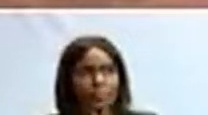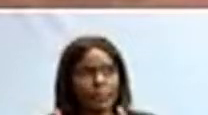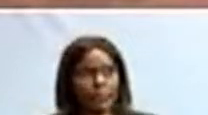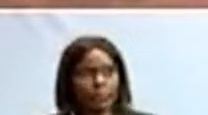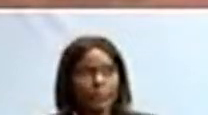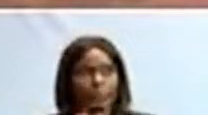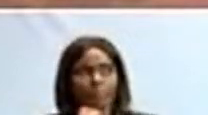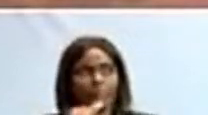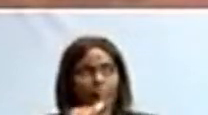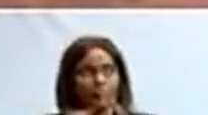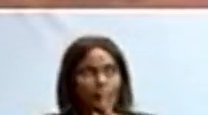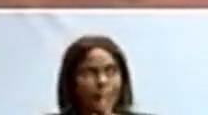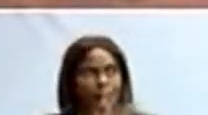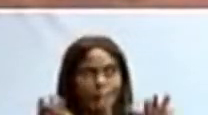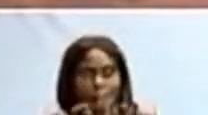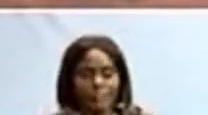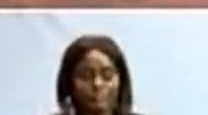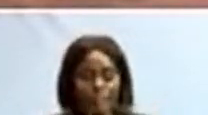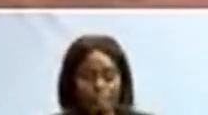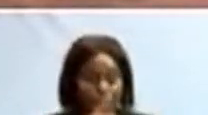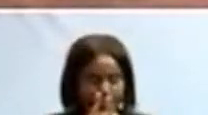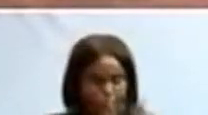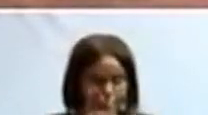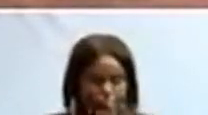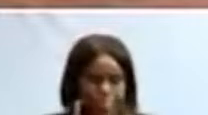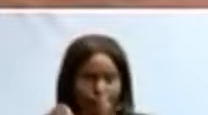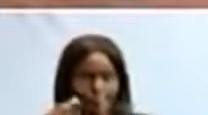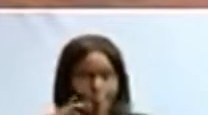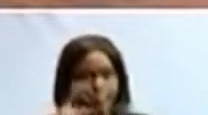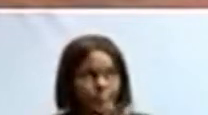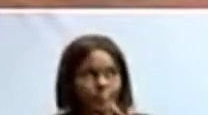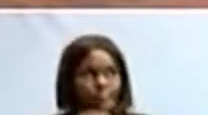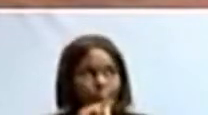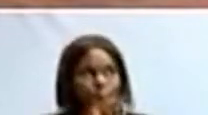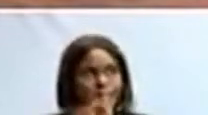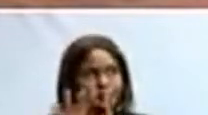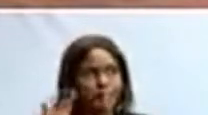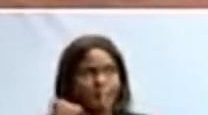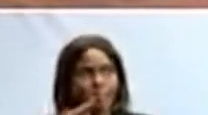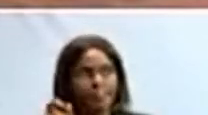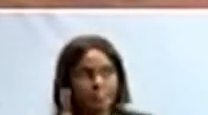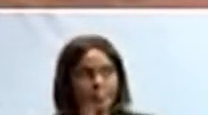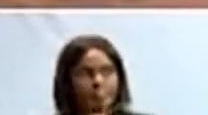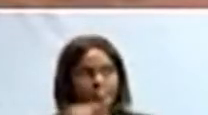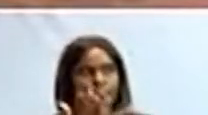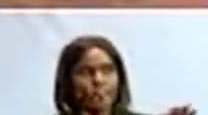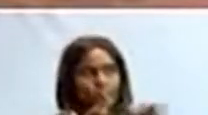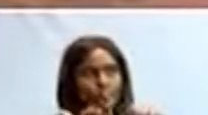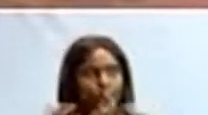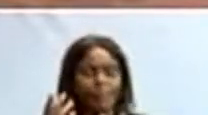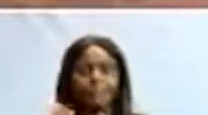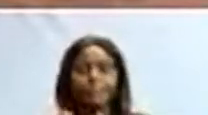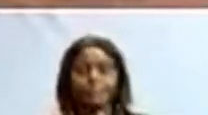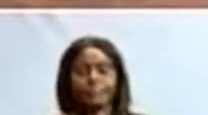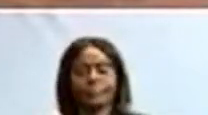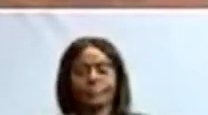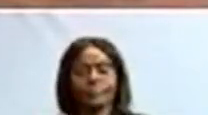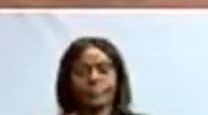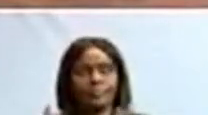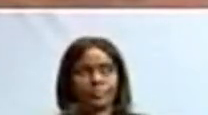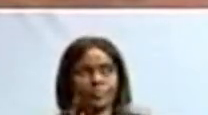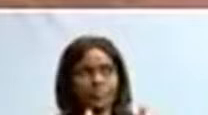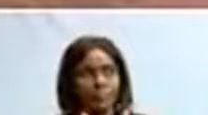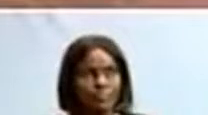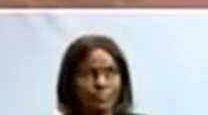having not initiated the process of disposing of unserviceable motor vehicles.